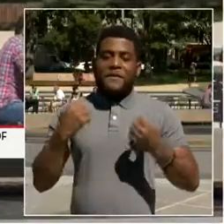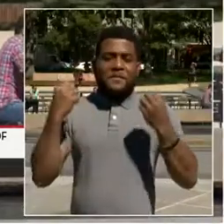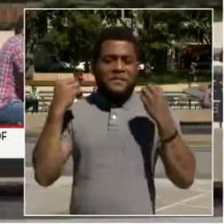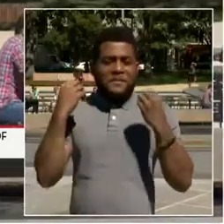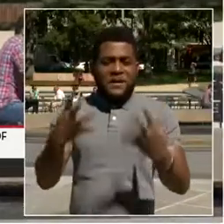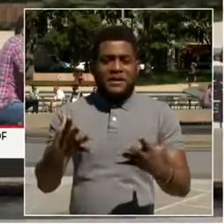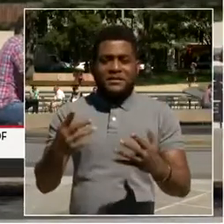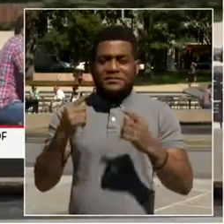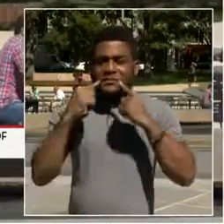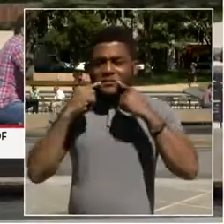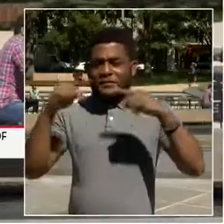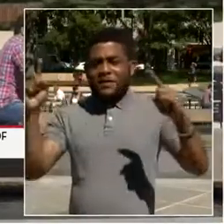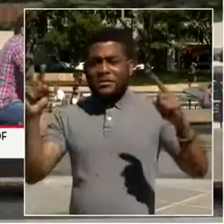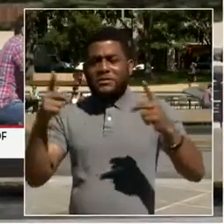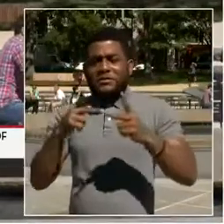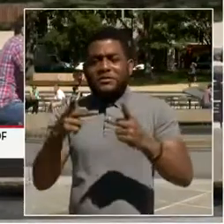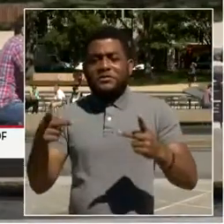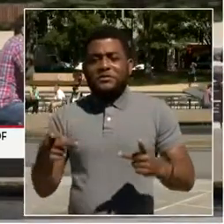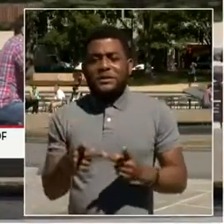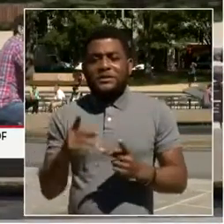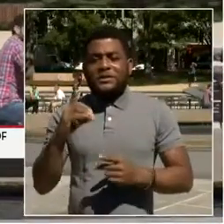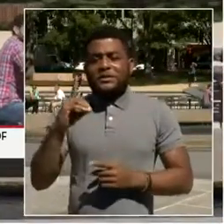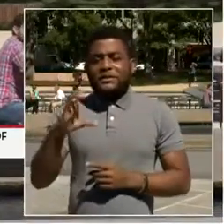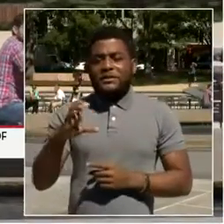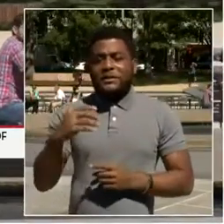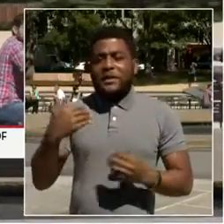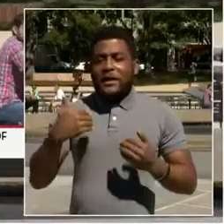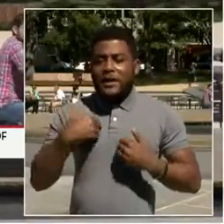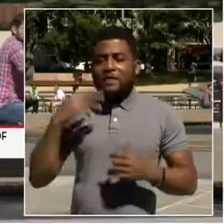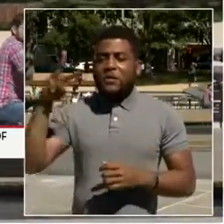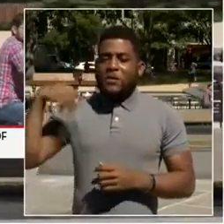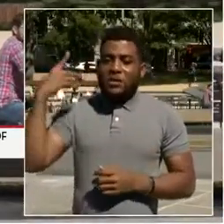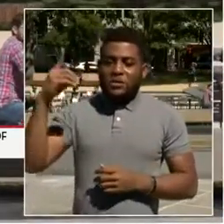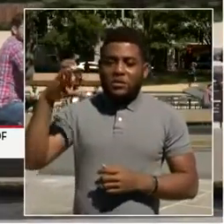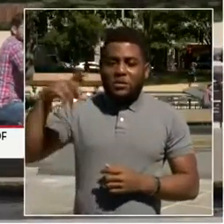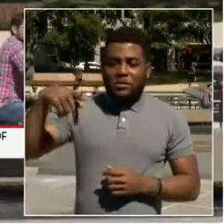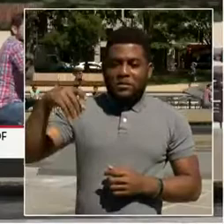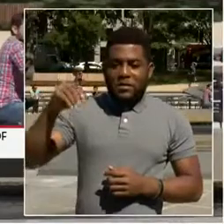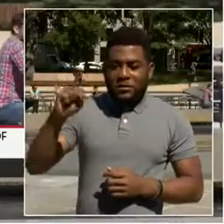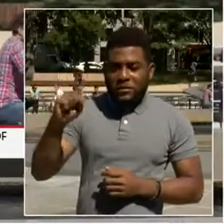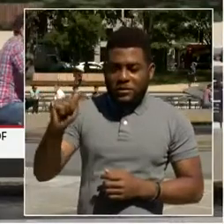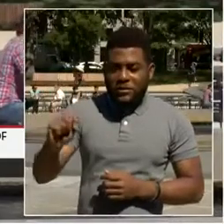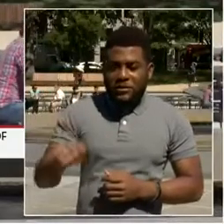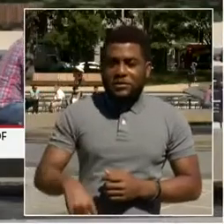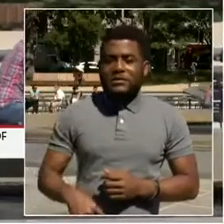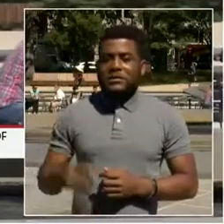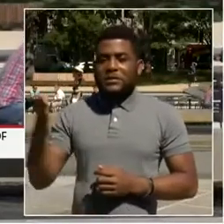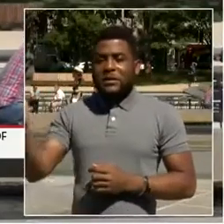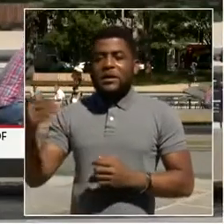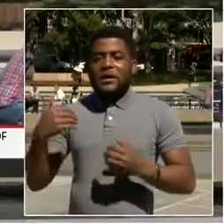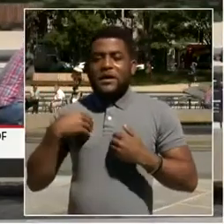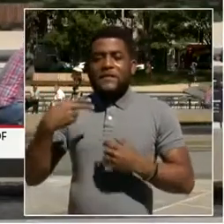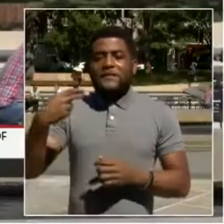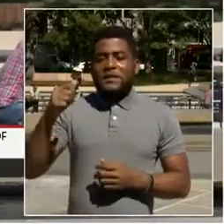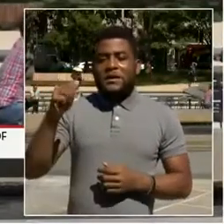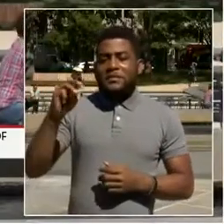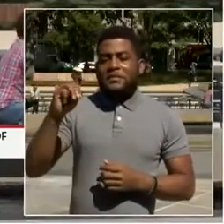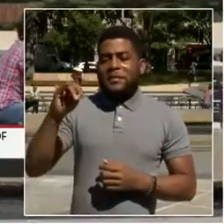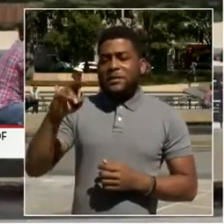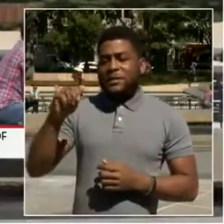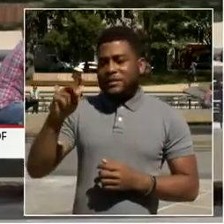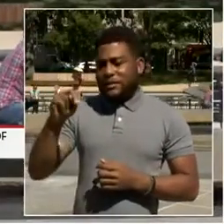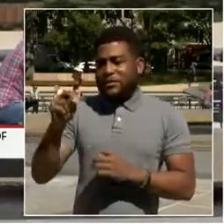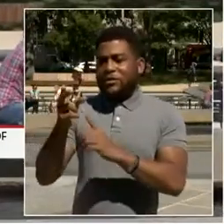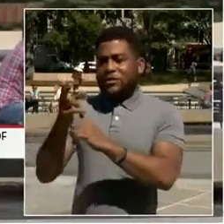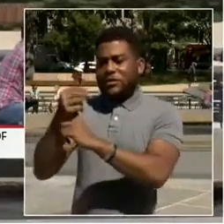It's surrounded by the Washington Post on one side and the Hamilton Hotel, the new fantastic Museum